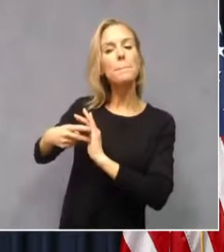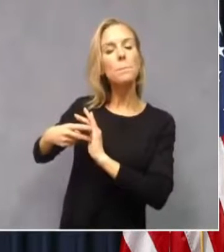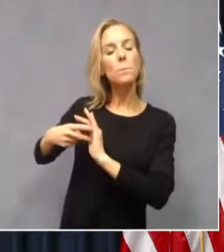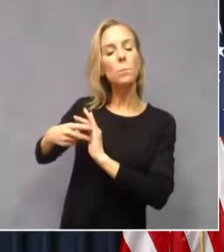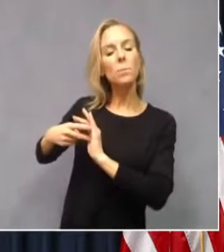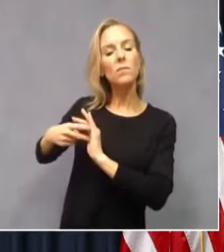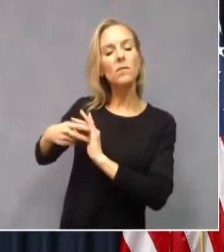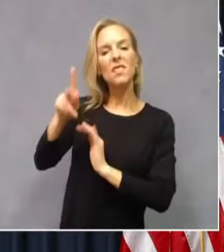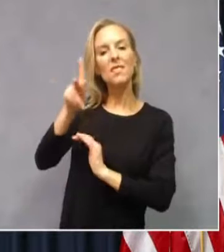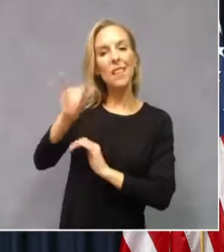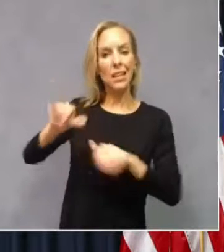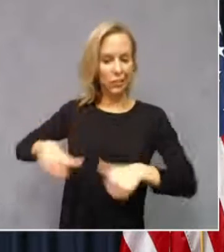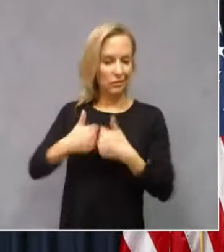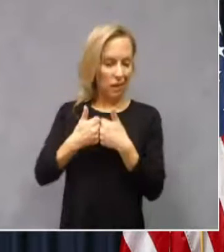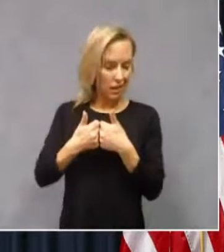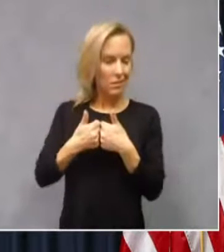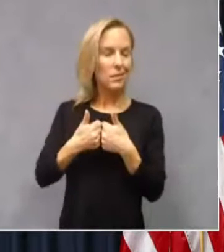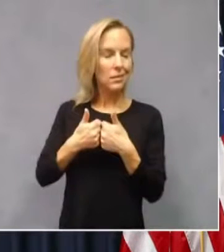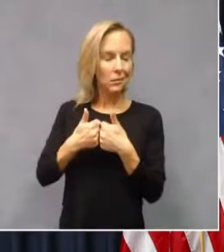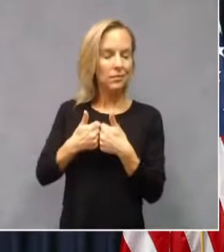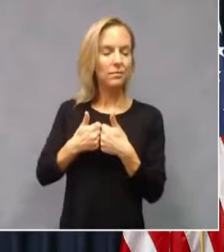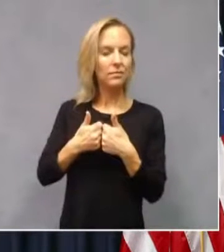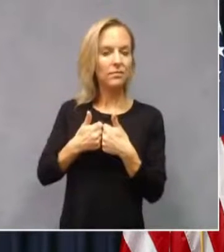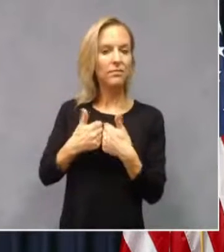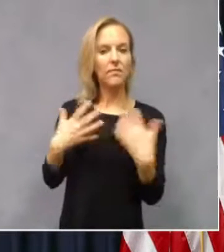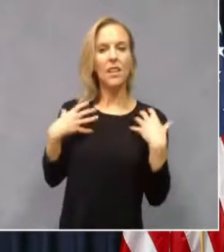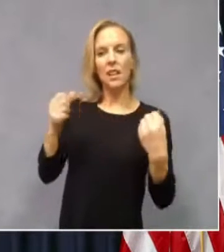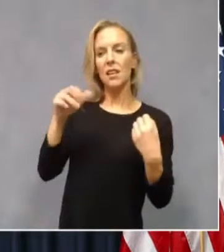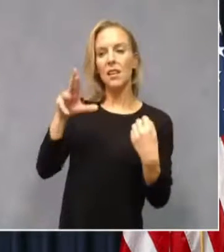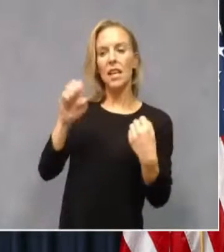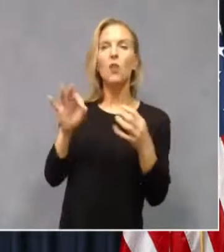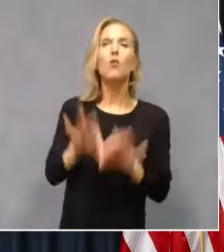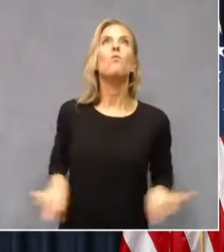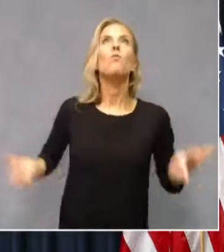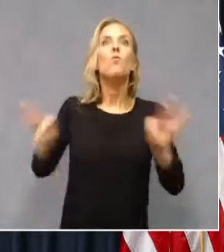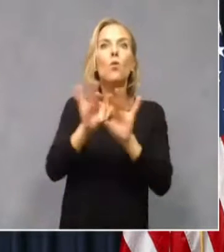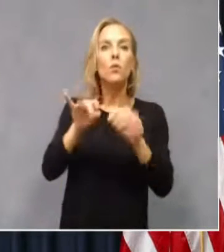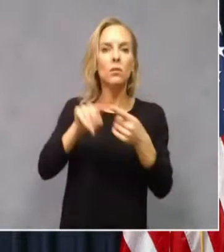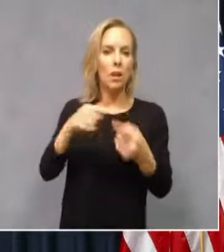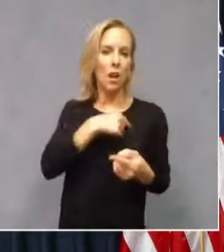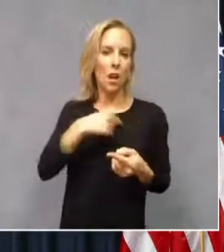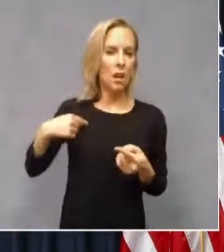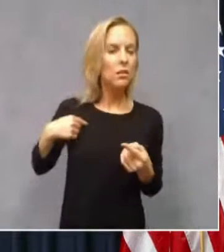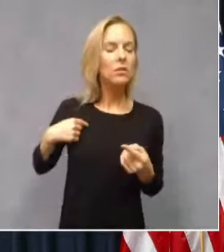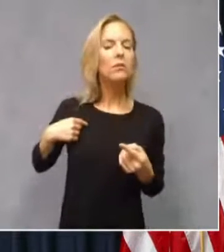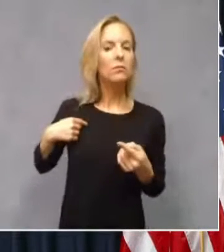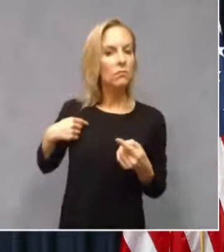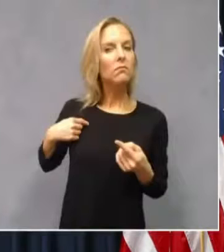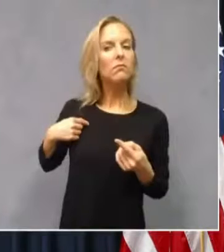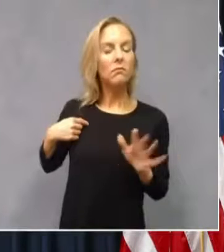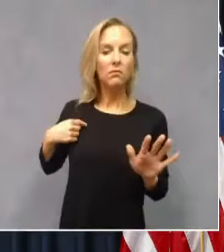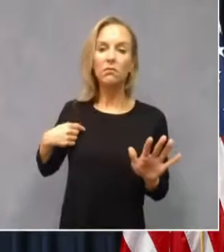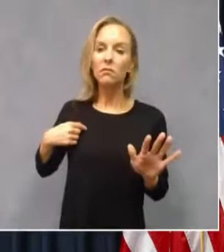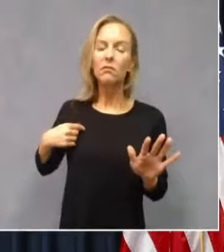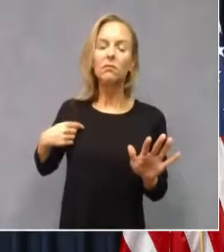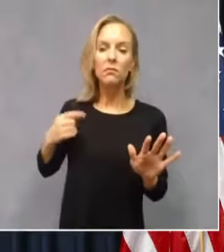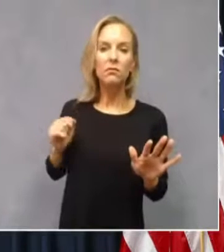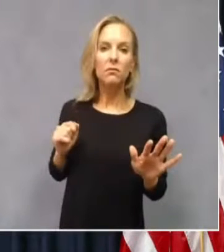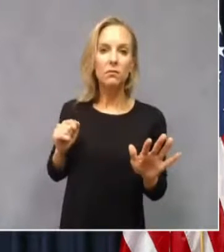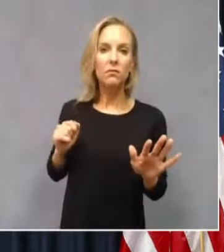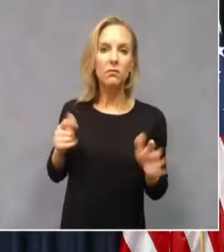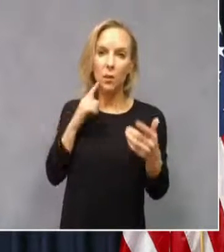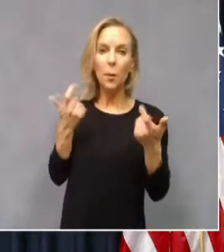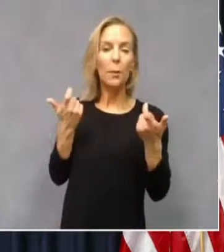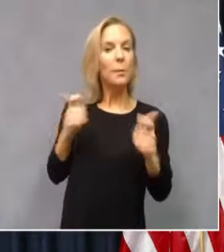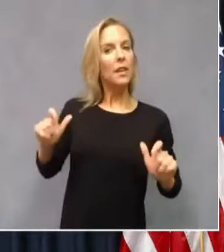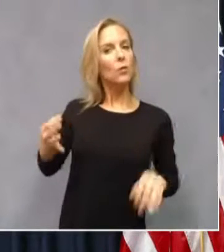challenges that we face and healthcare being so important to us as a Commonwealth, I think that's going to be a big advantage.